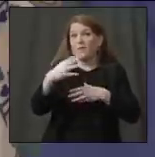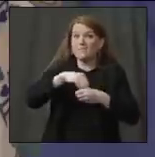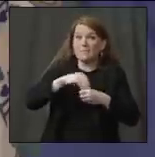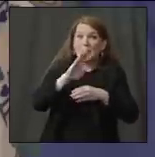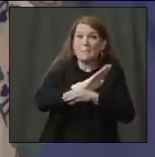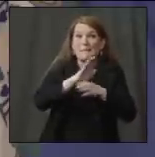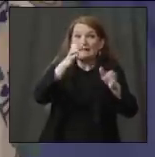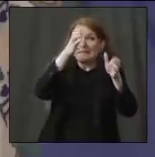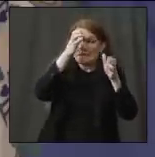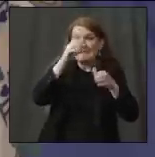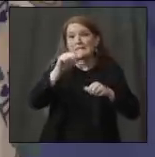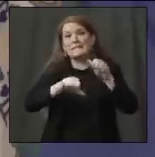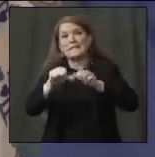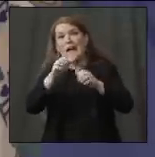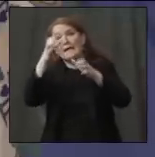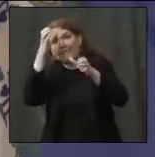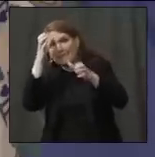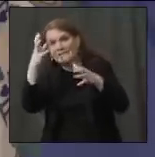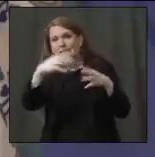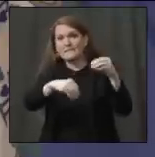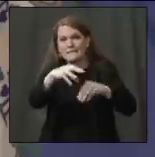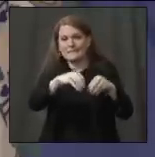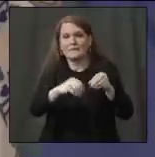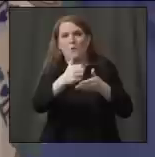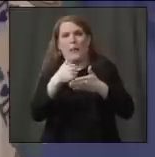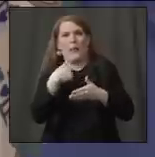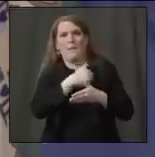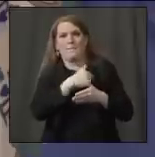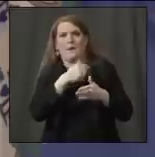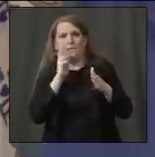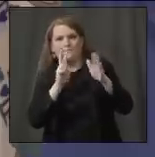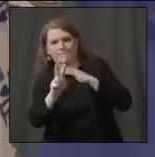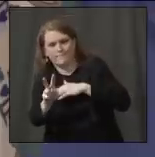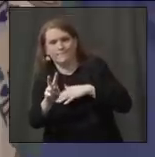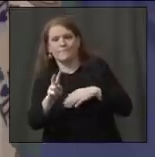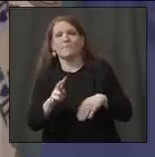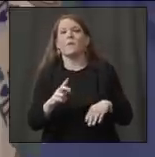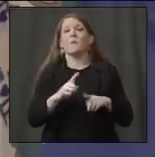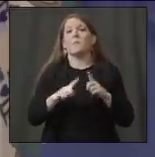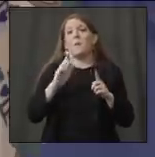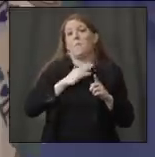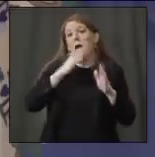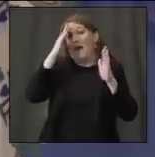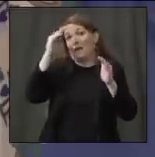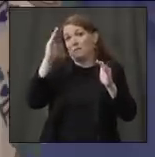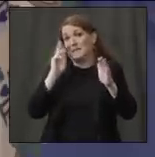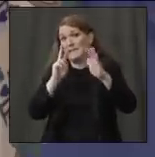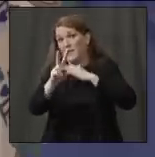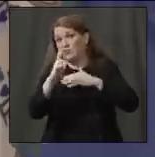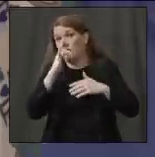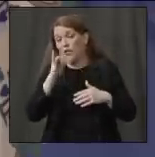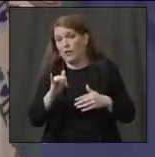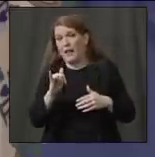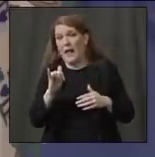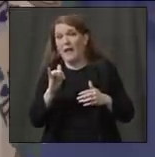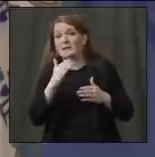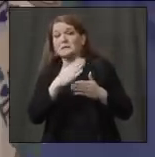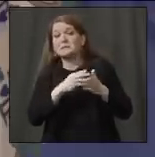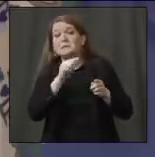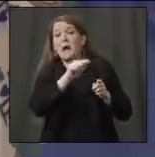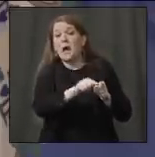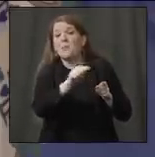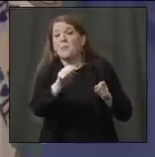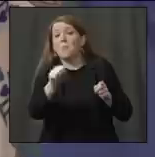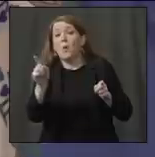estimation is we're going to open up those things which you can do safely, those things where you can social distance. Maybe that's going to